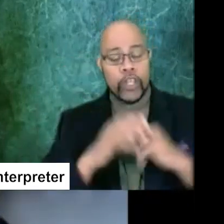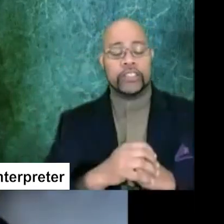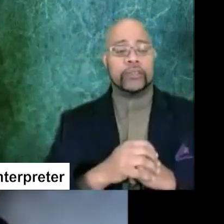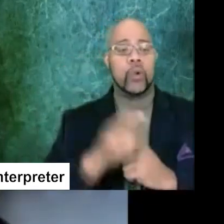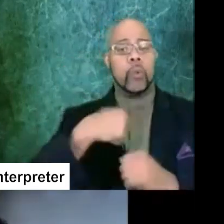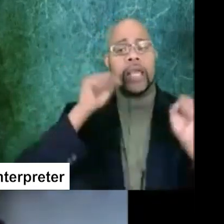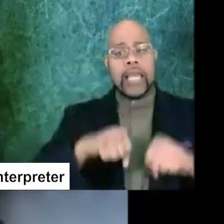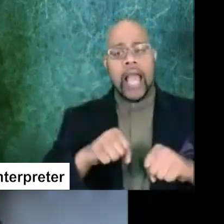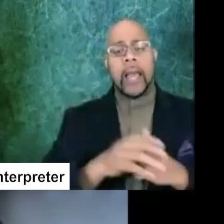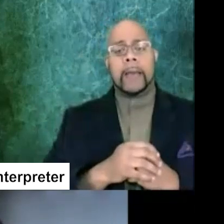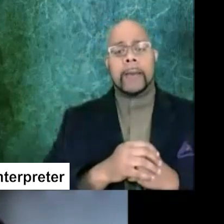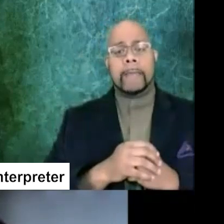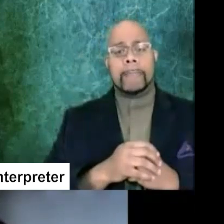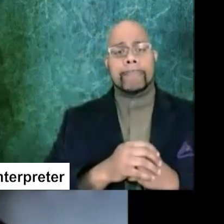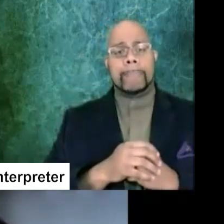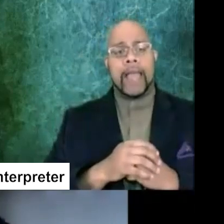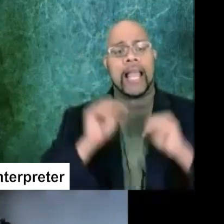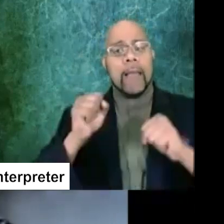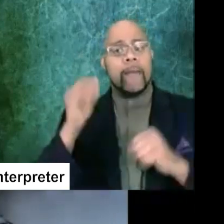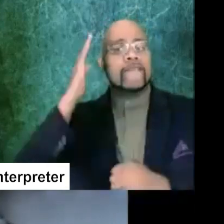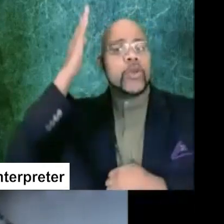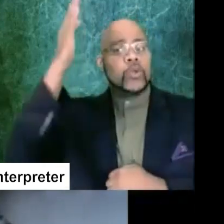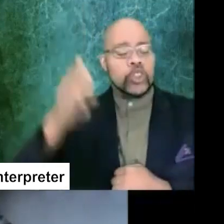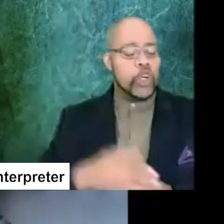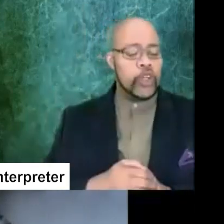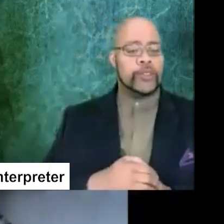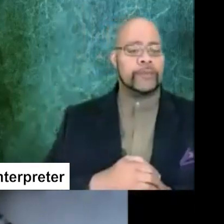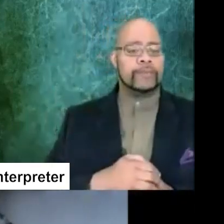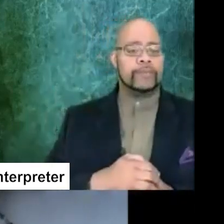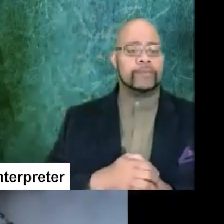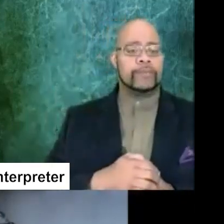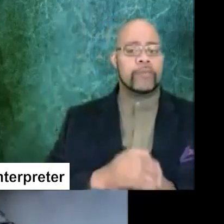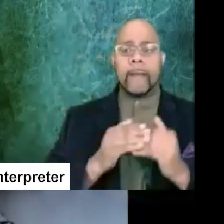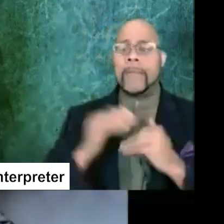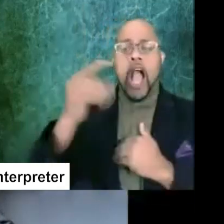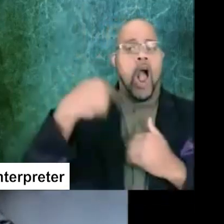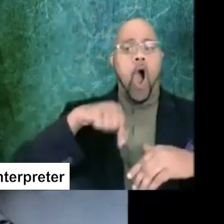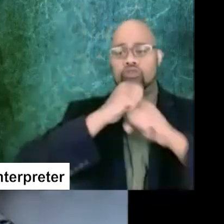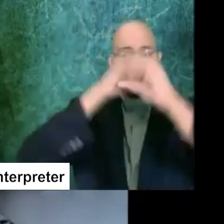can enable futures beyond our dreams.